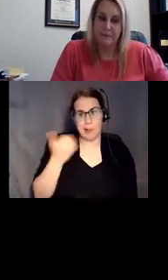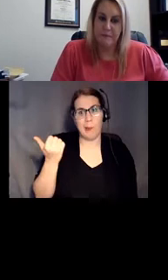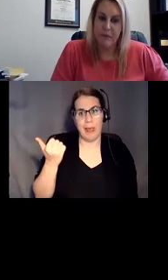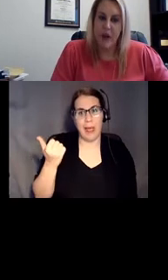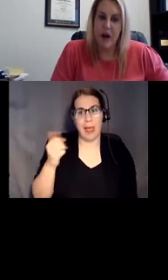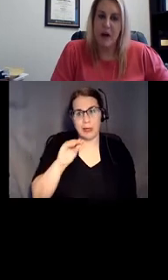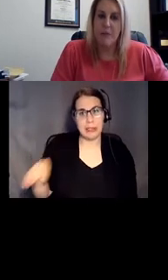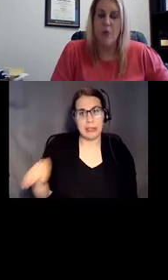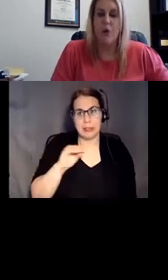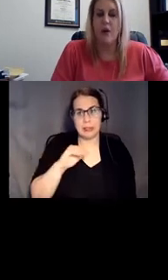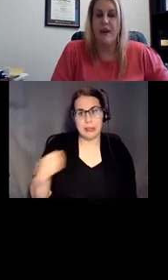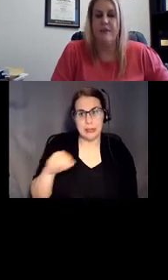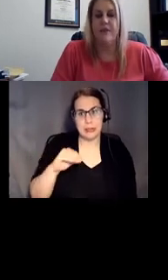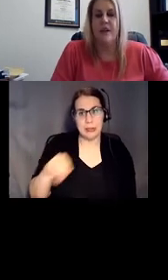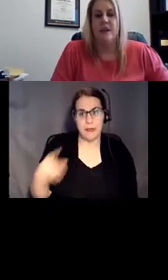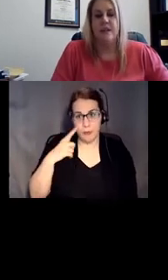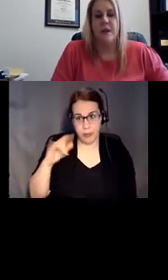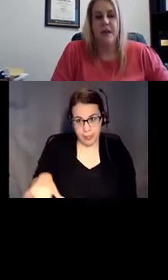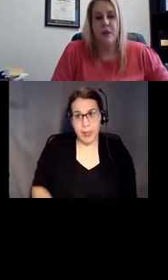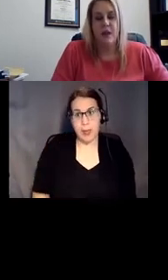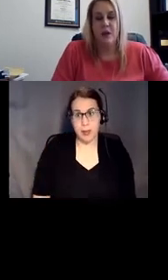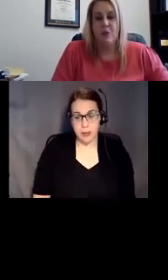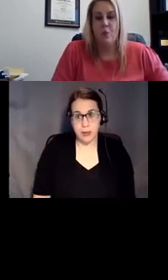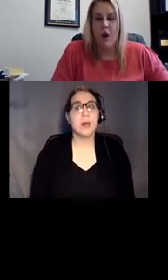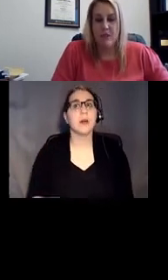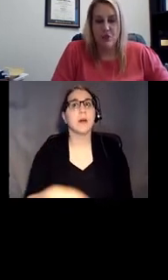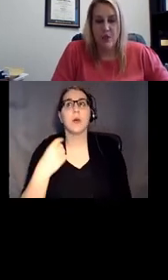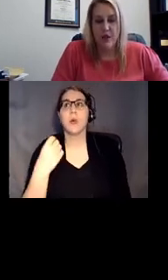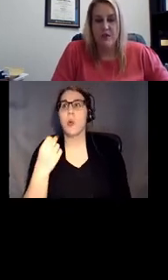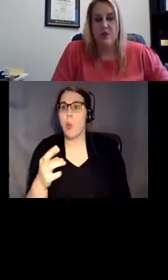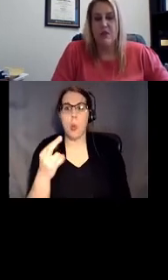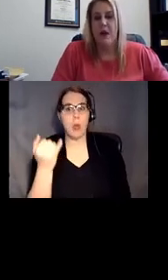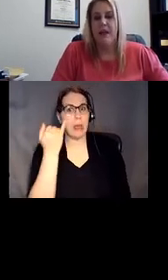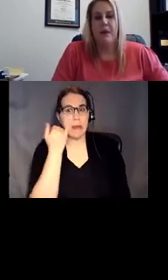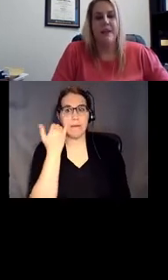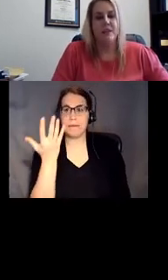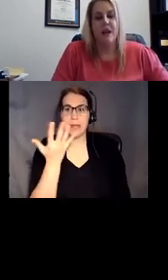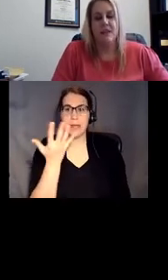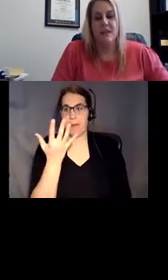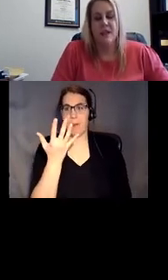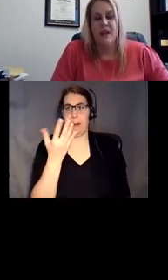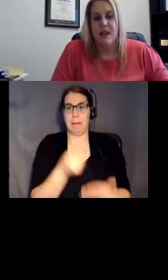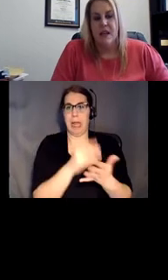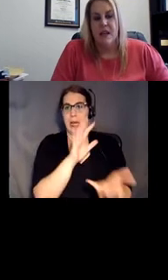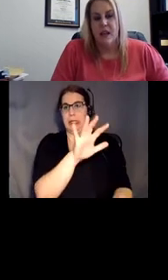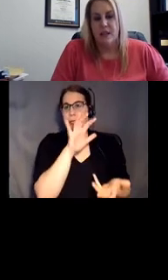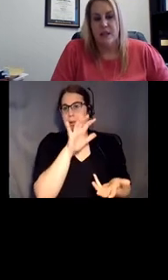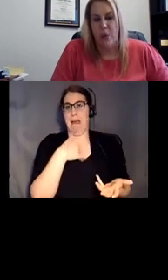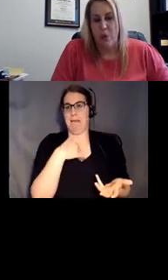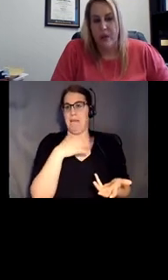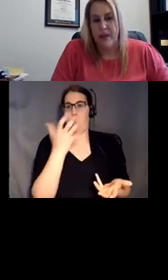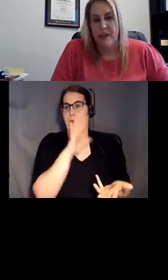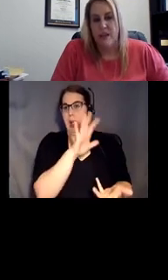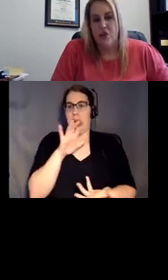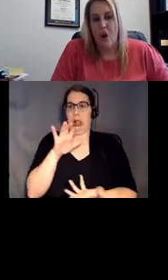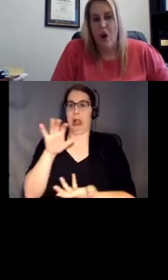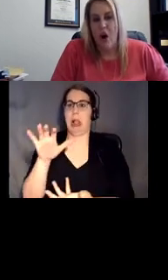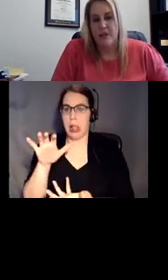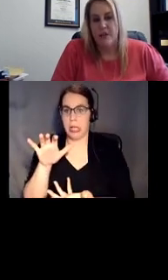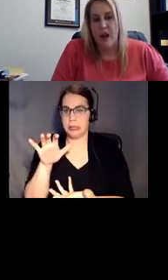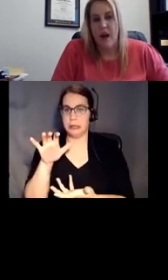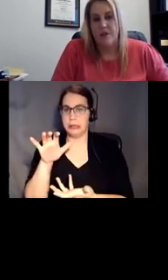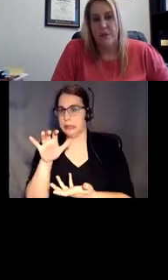making. Or if somebody wants to give you some money, but it doesn't support the